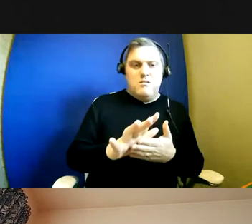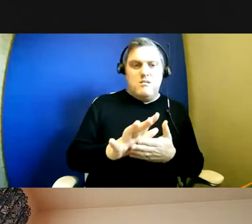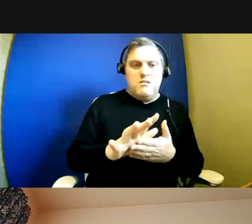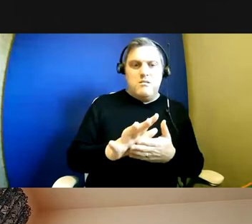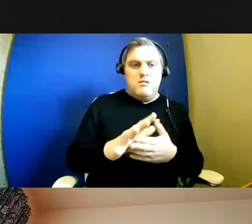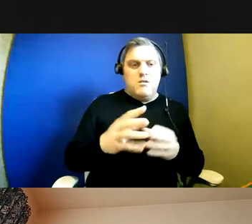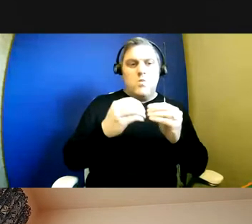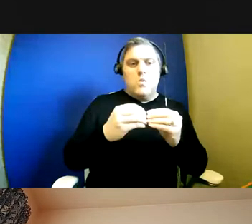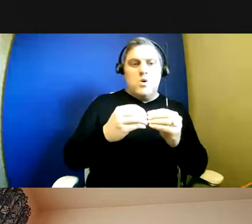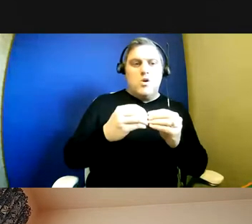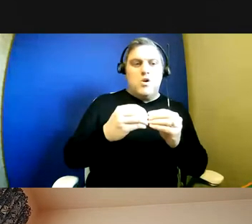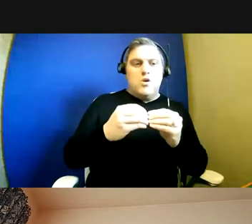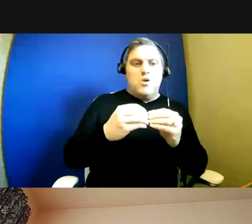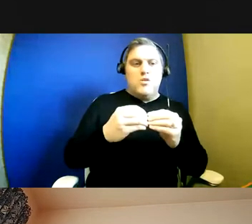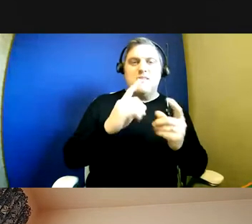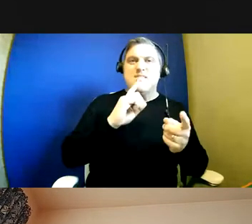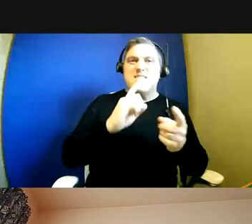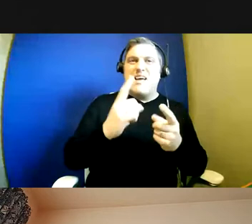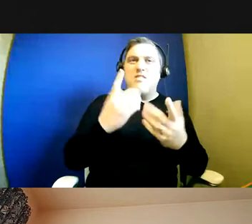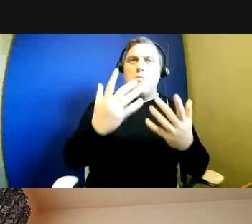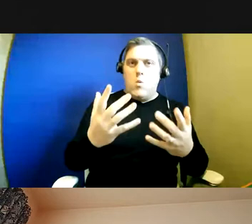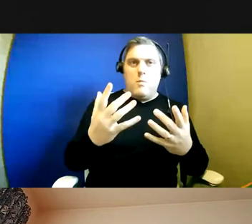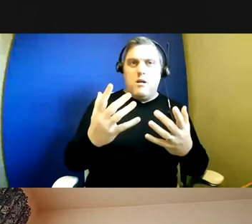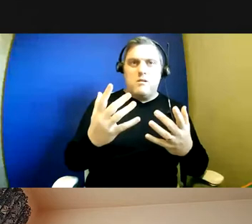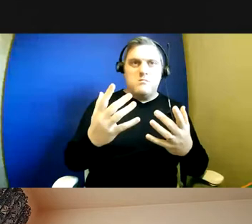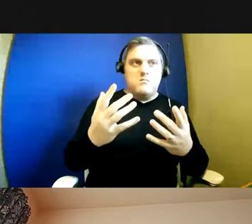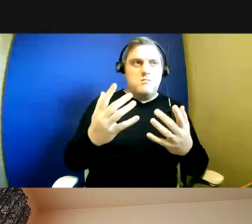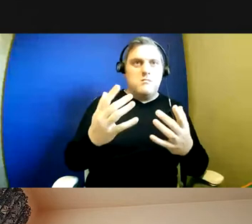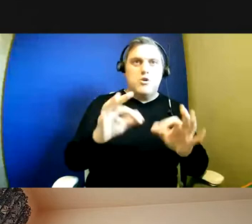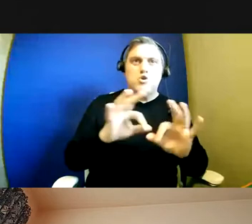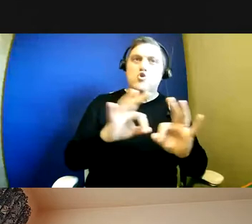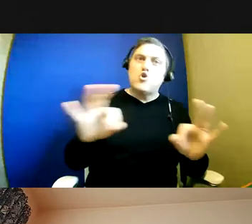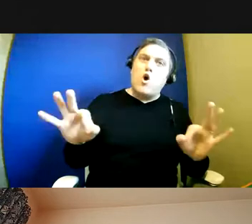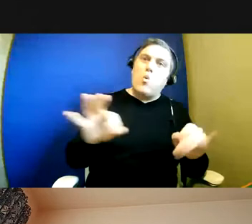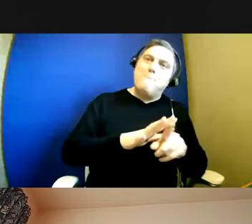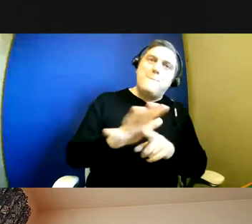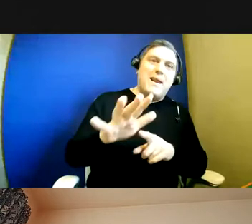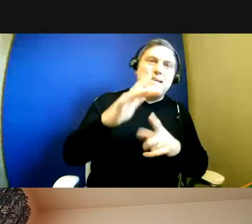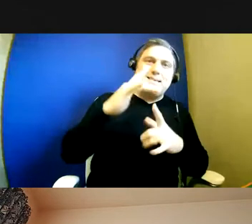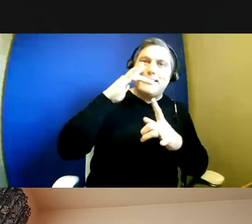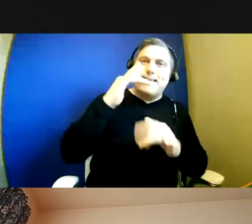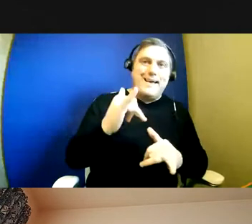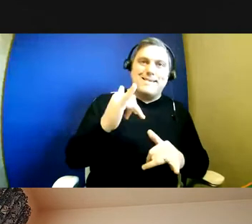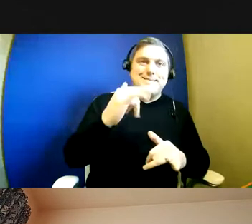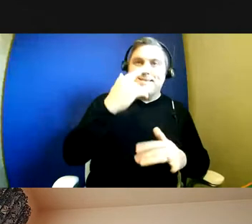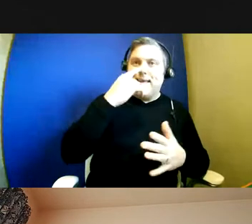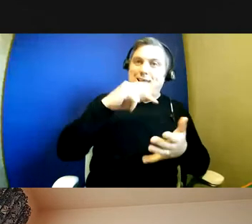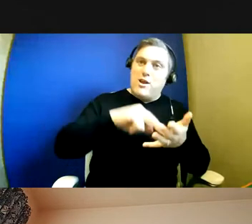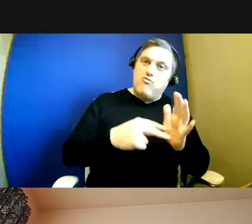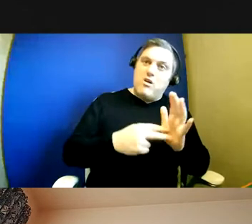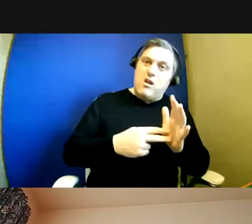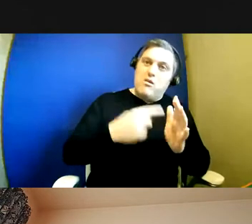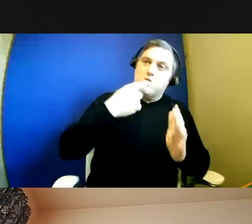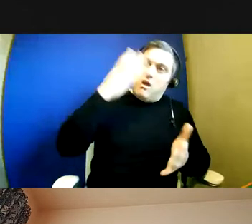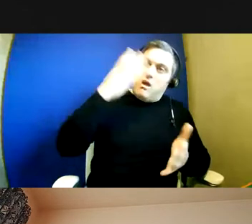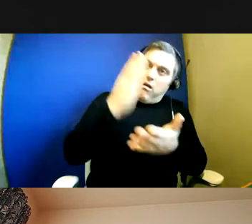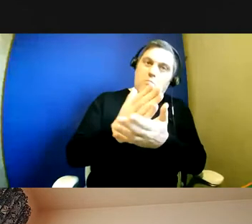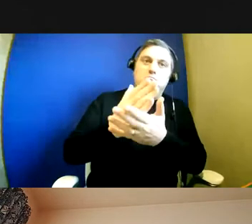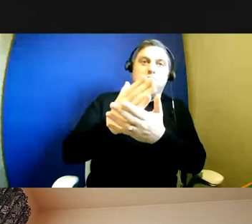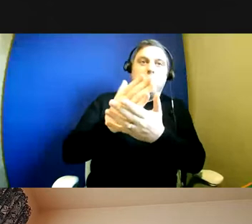mentioning to everyone that at the moment there are no blood tests that a GP can organise to say whether you've had